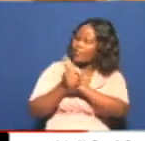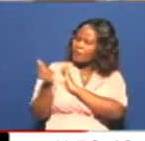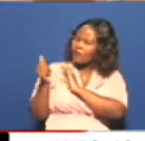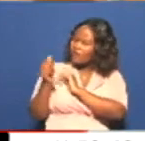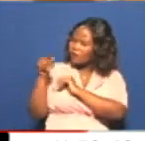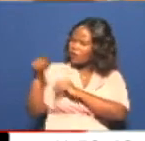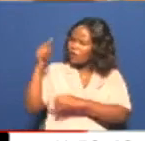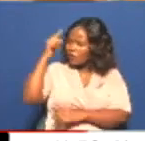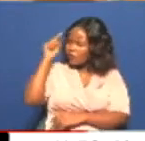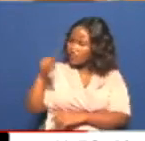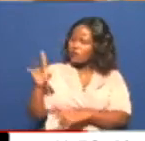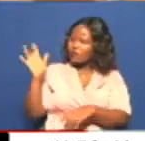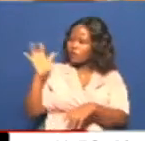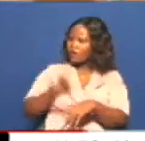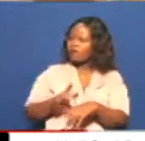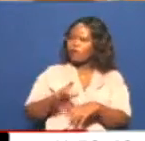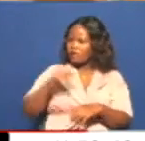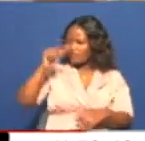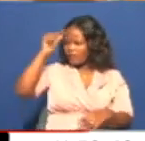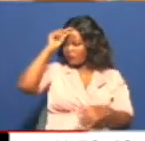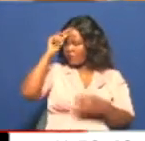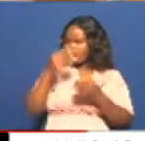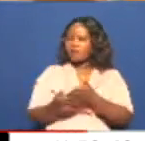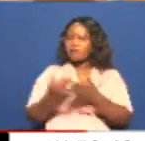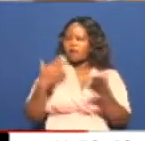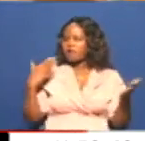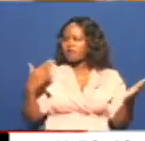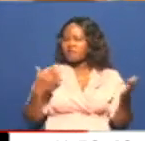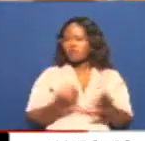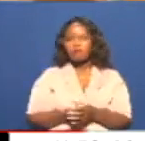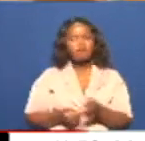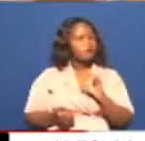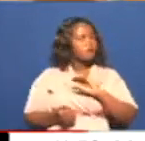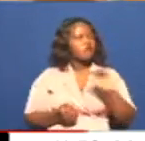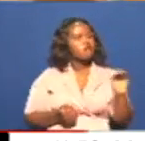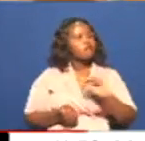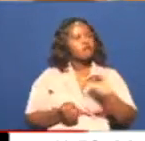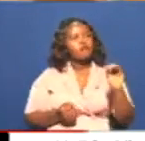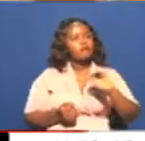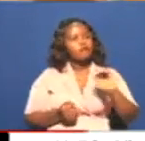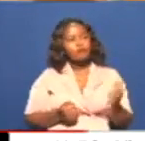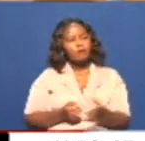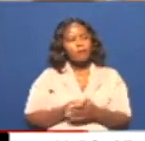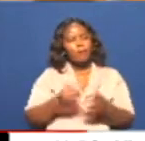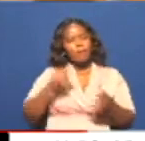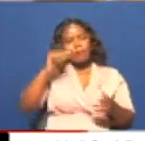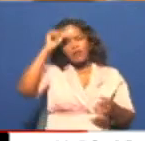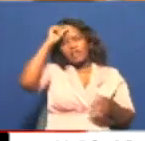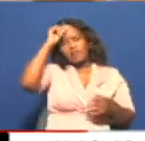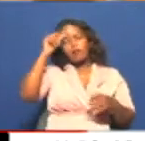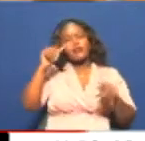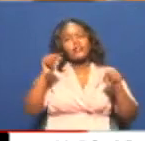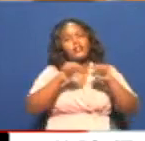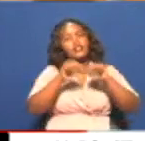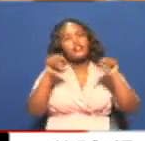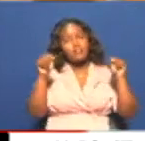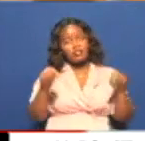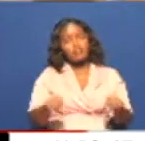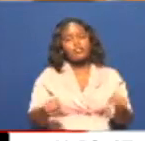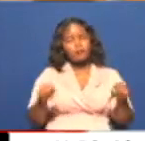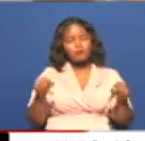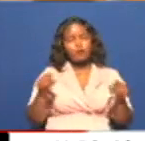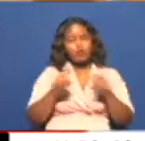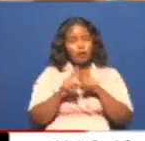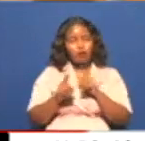Kenyatta's government before he leaves? Not at all. Mm-hmm. Not at all. I mean, government is a system. And the exit of some of these